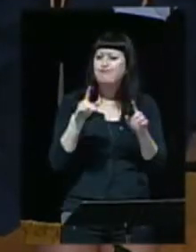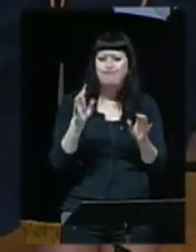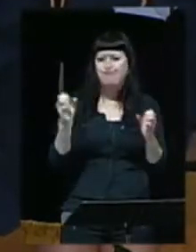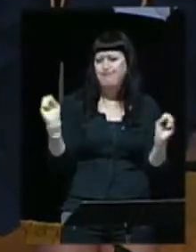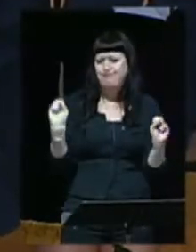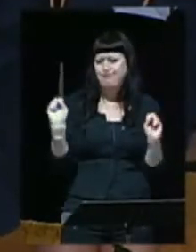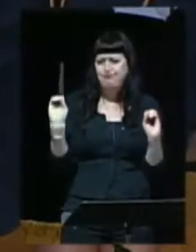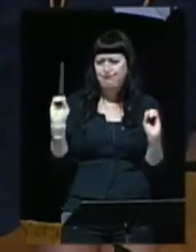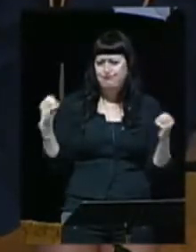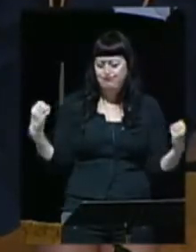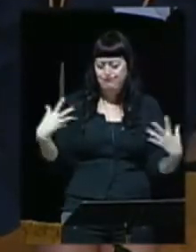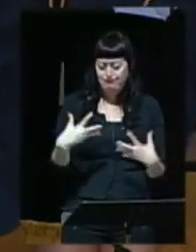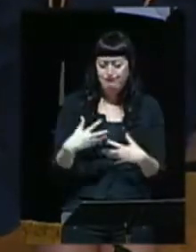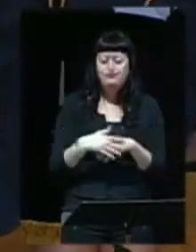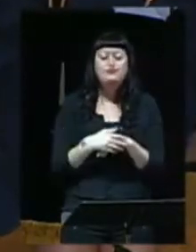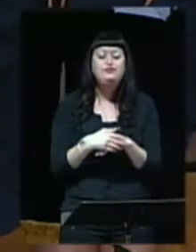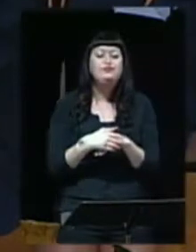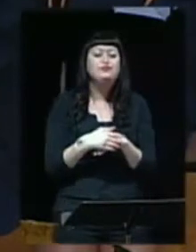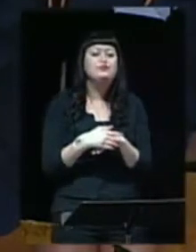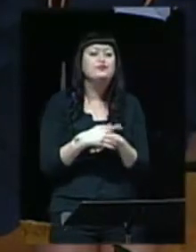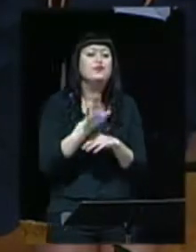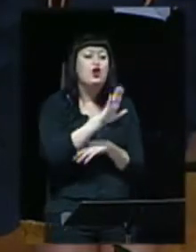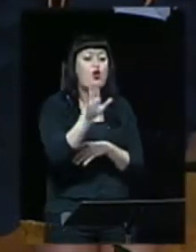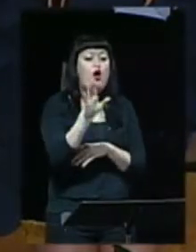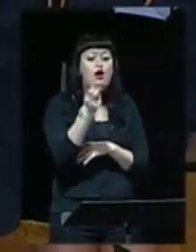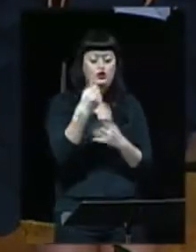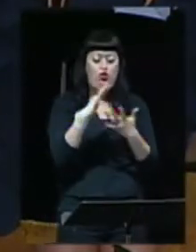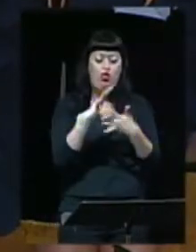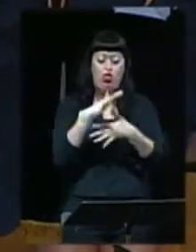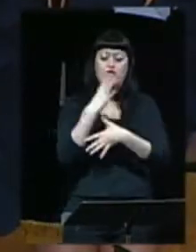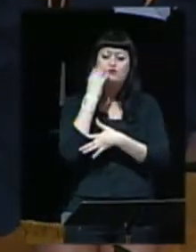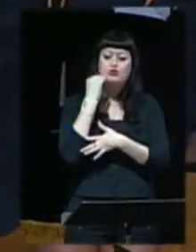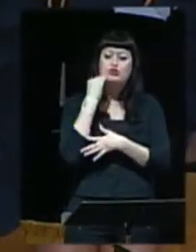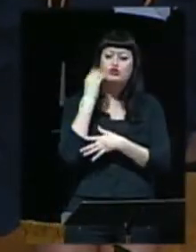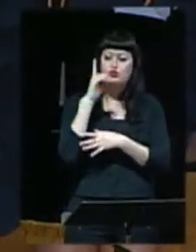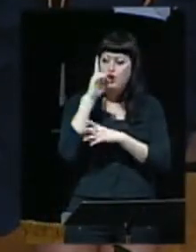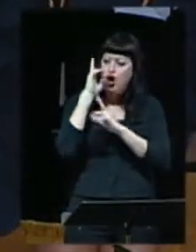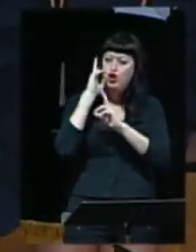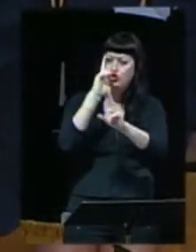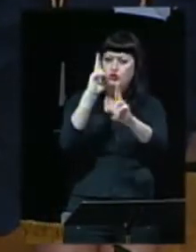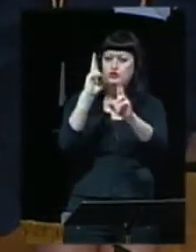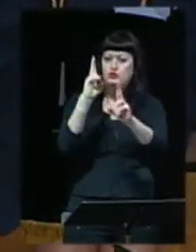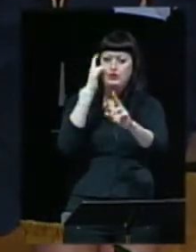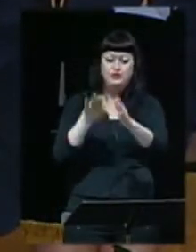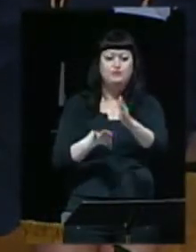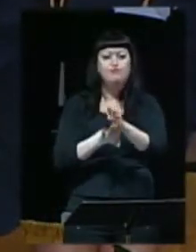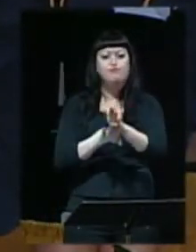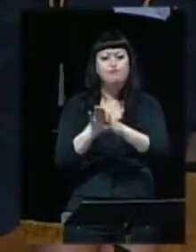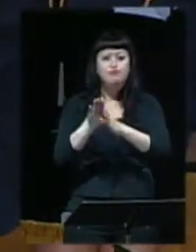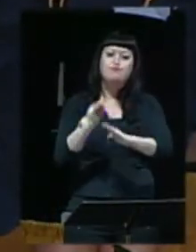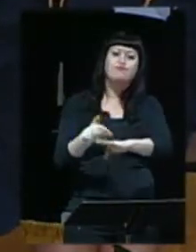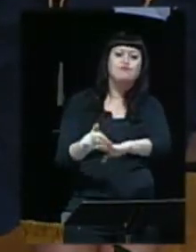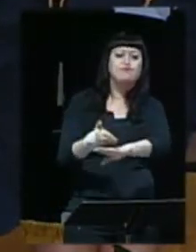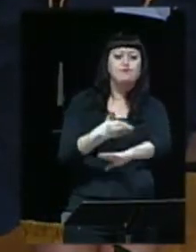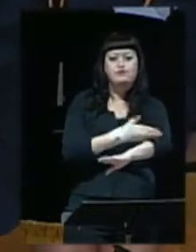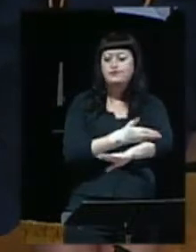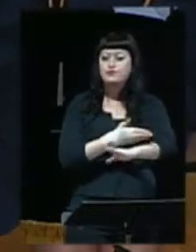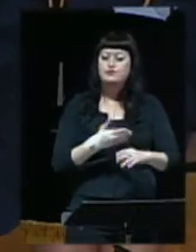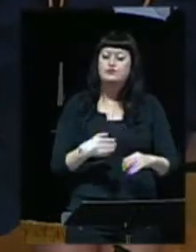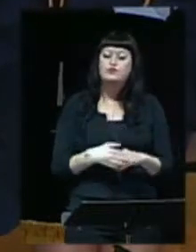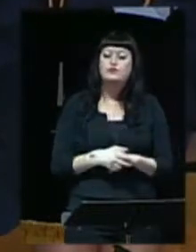school experience is something that should be honored because of how much we have grown and what we have gained. I've learned